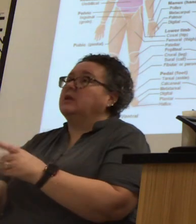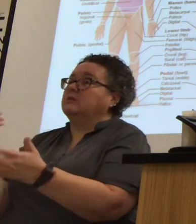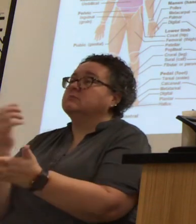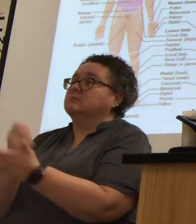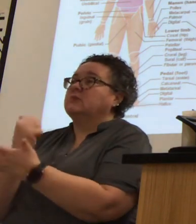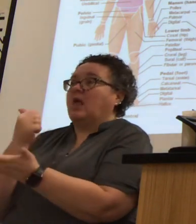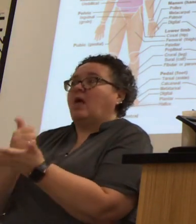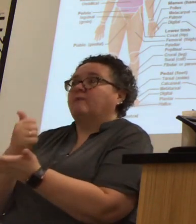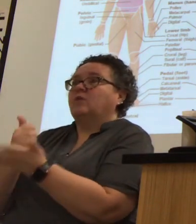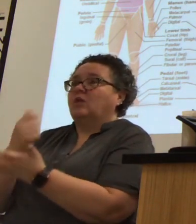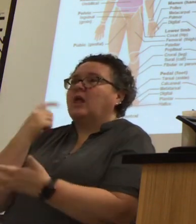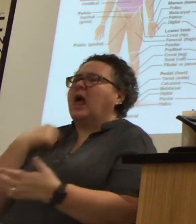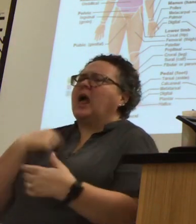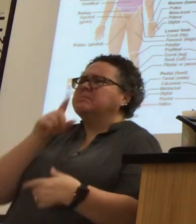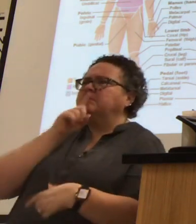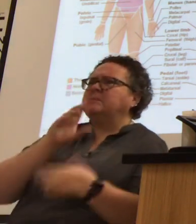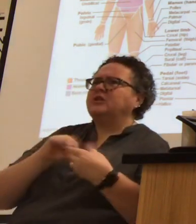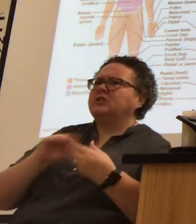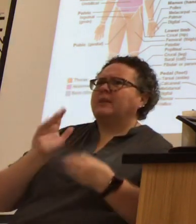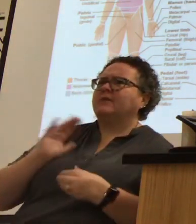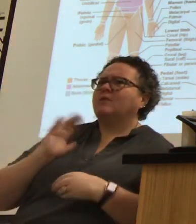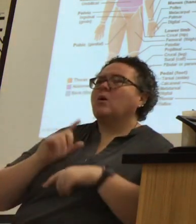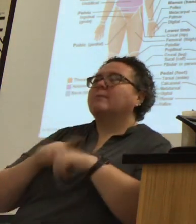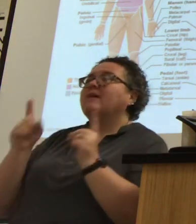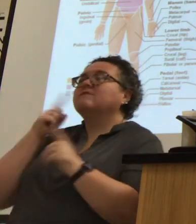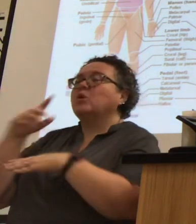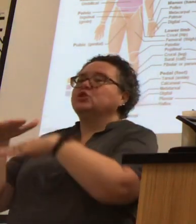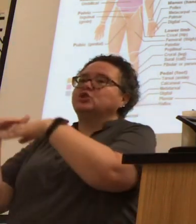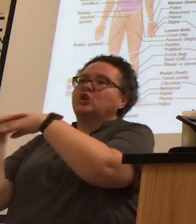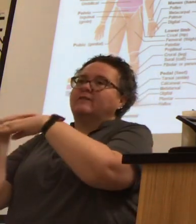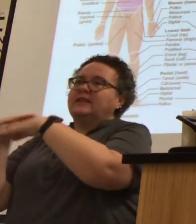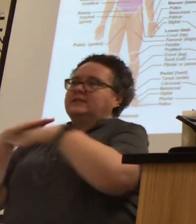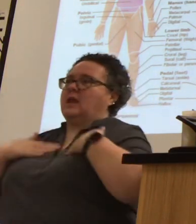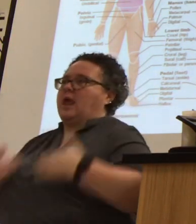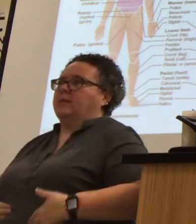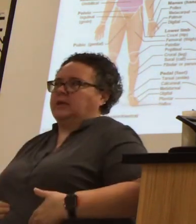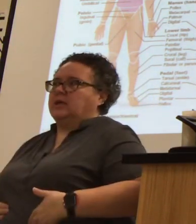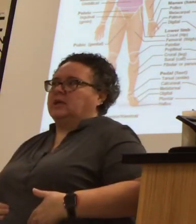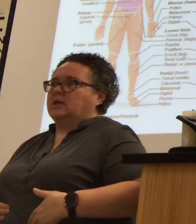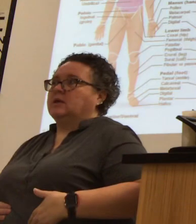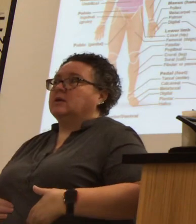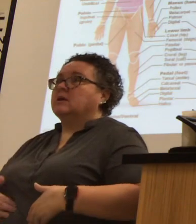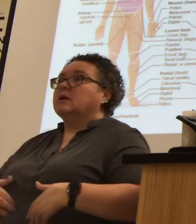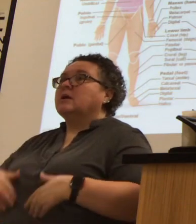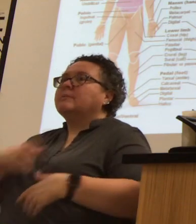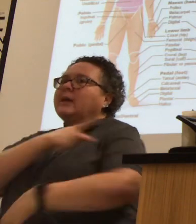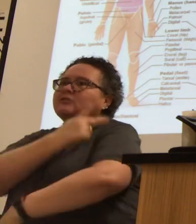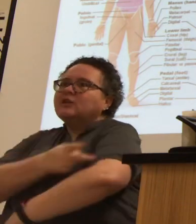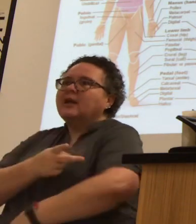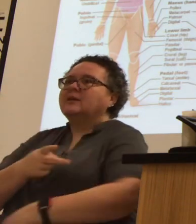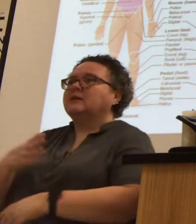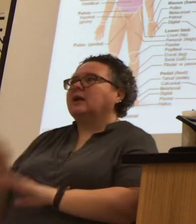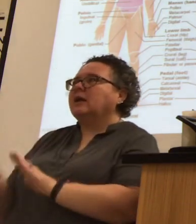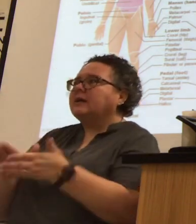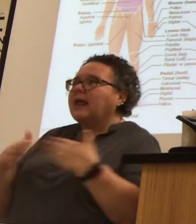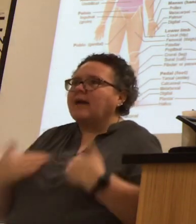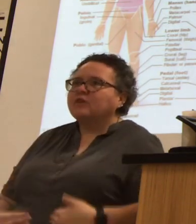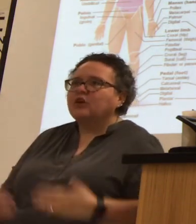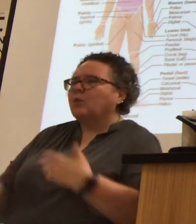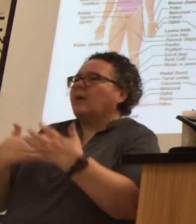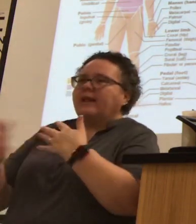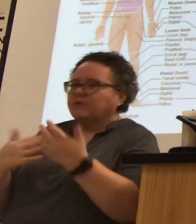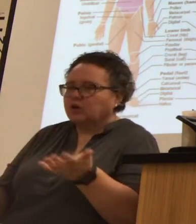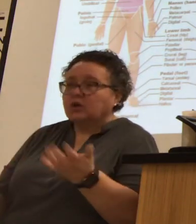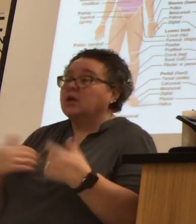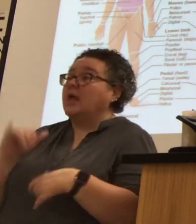called, I didn't mention it before, surface anatomy. Okay, patient cadaver, whatever it is,